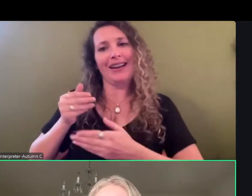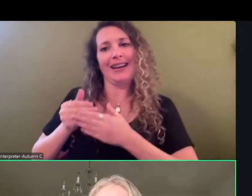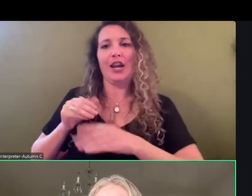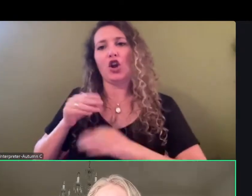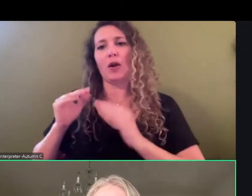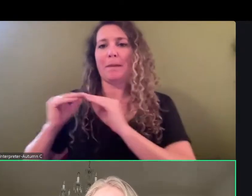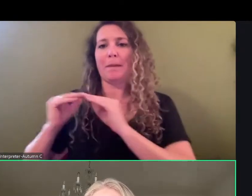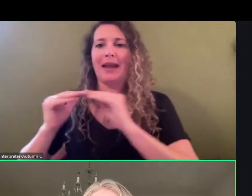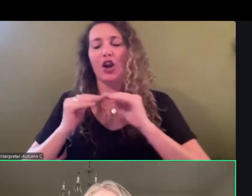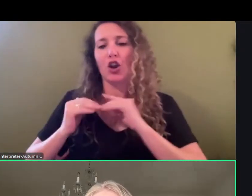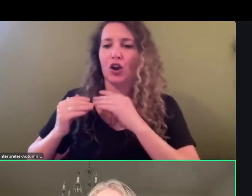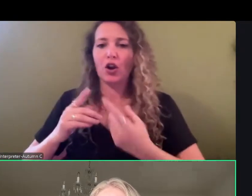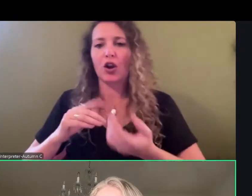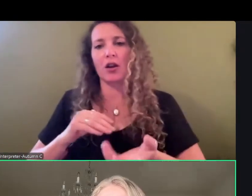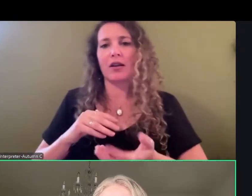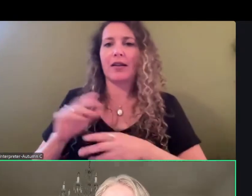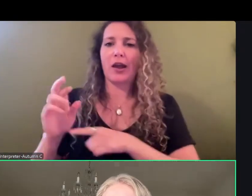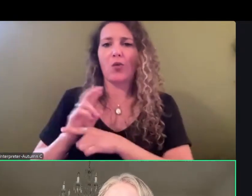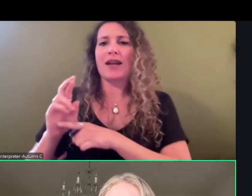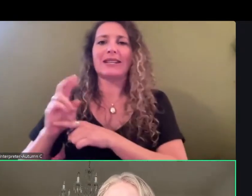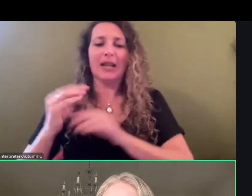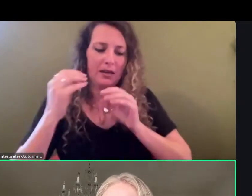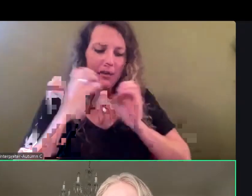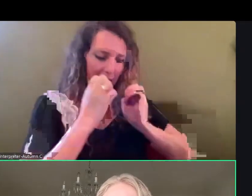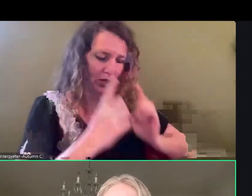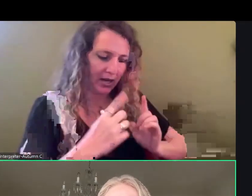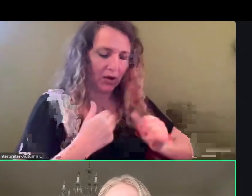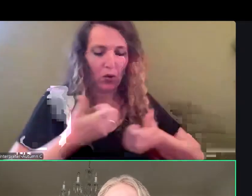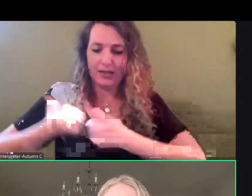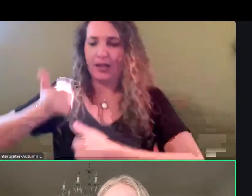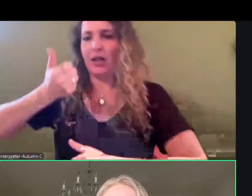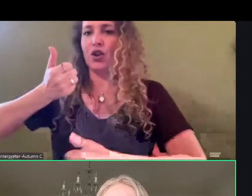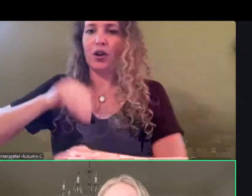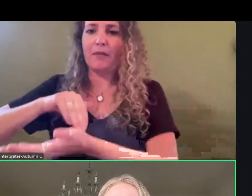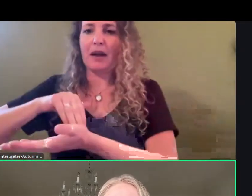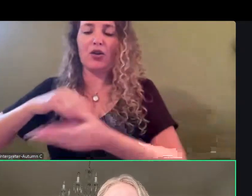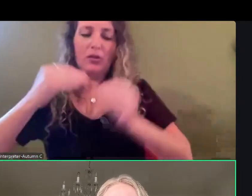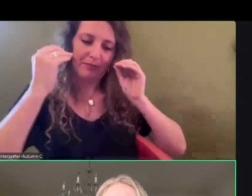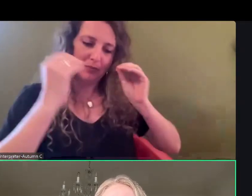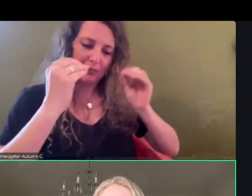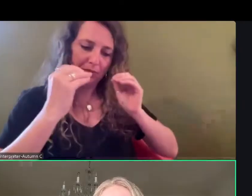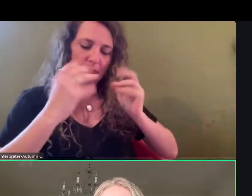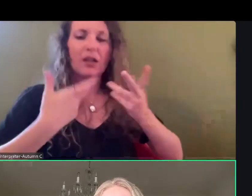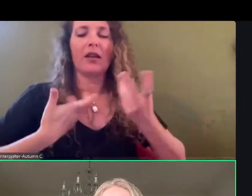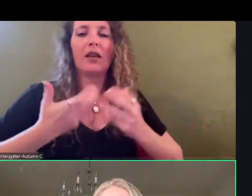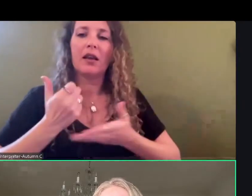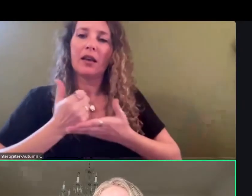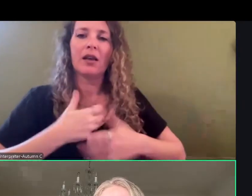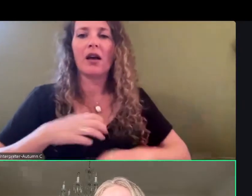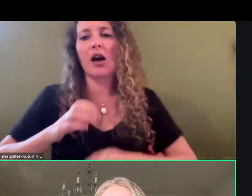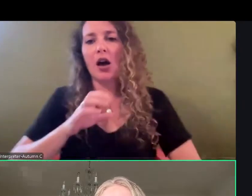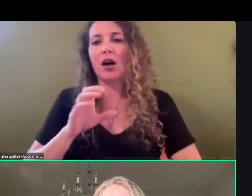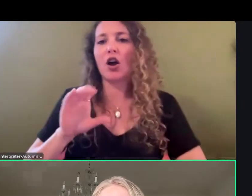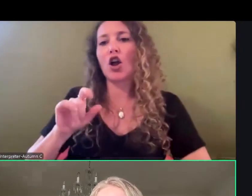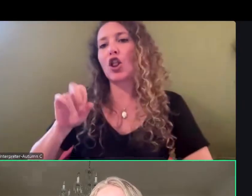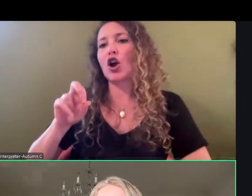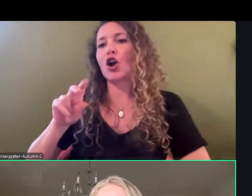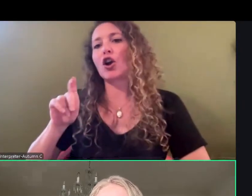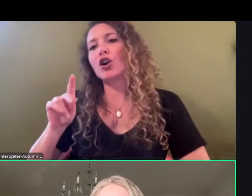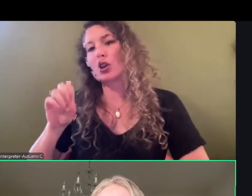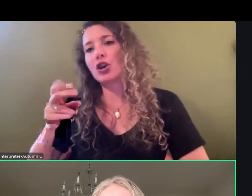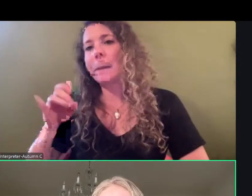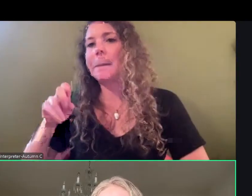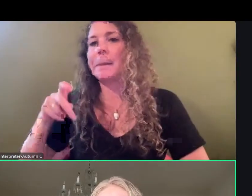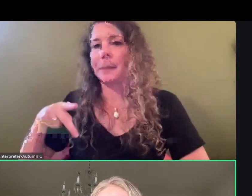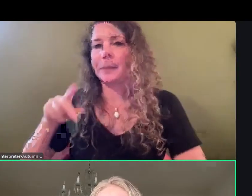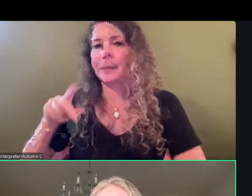resident educating a medical student or a senior medical student educating a clerkship student. What recommendations would you give to peers for